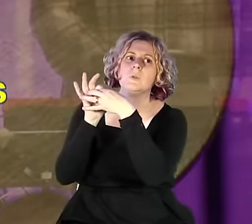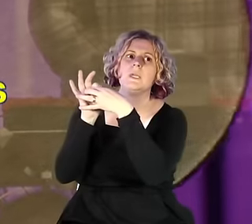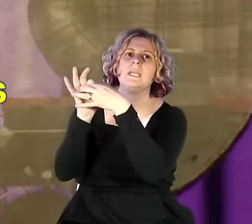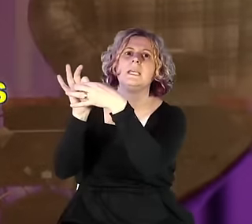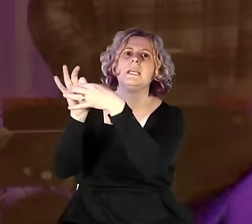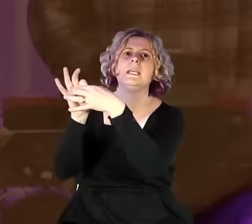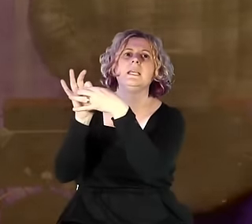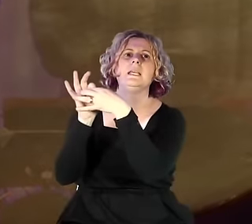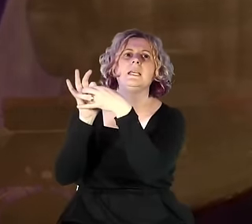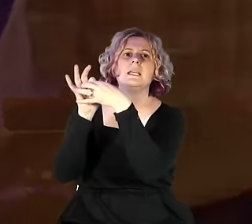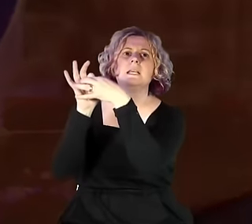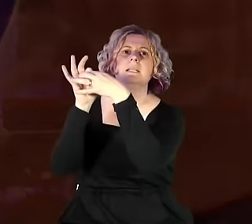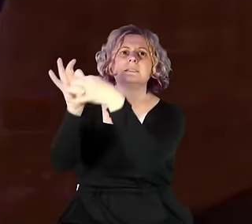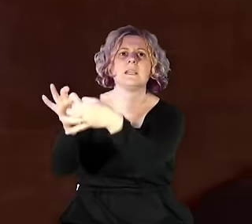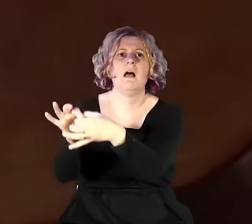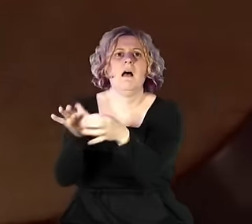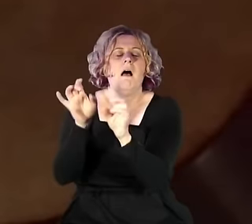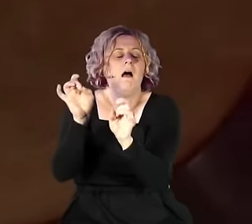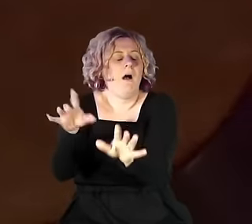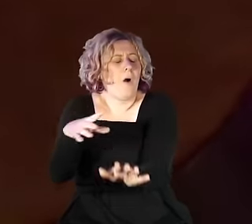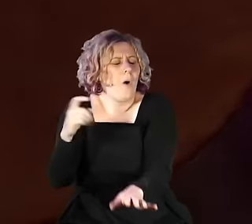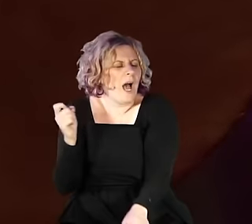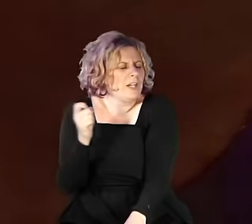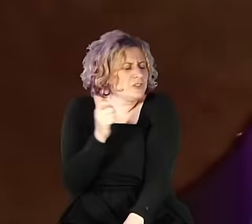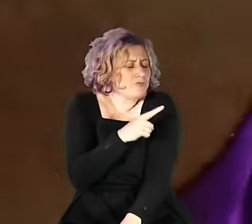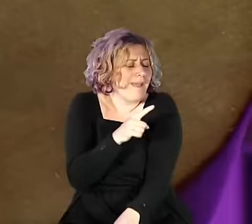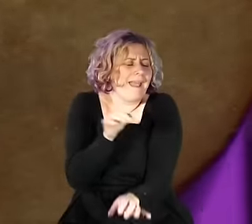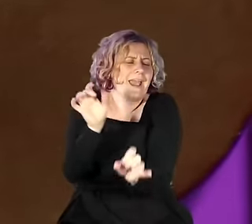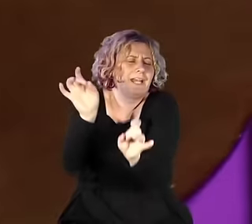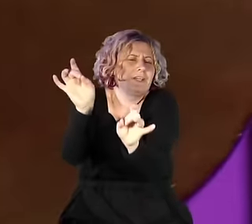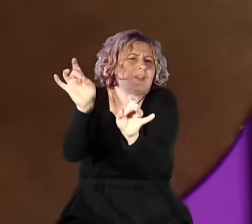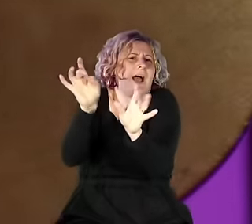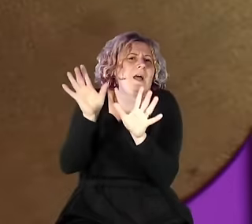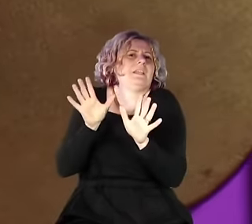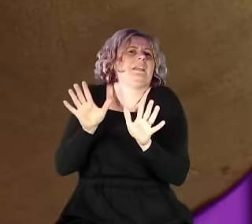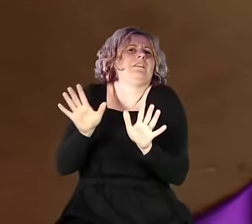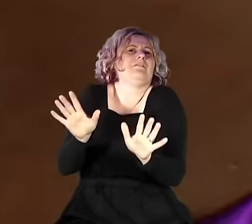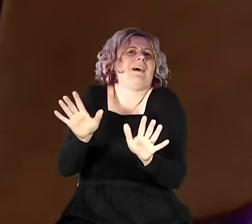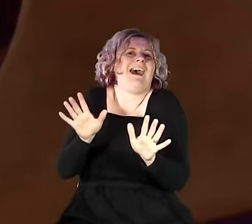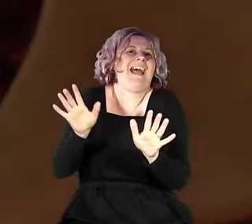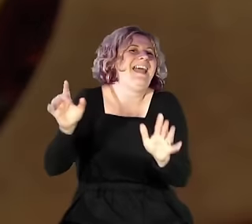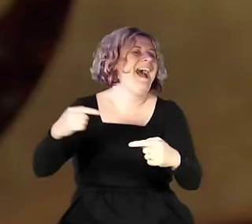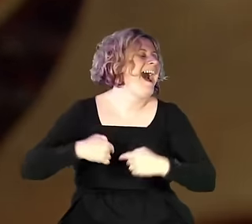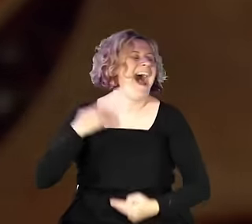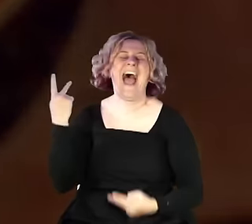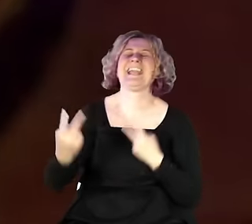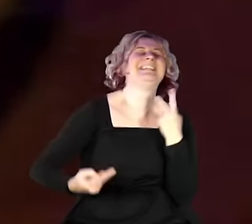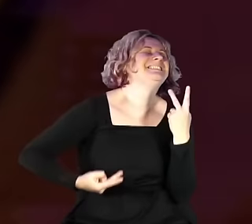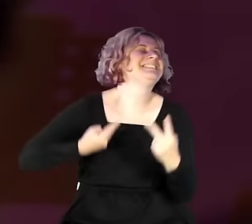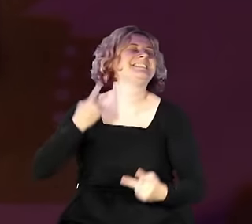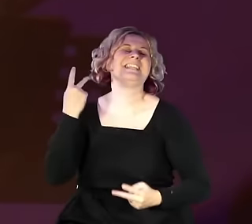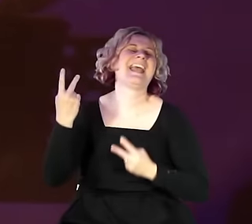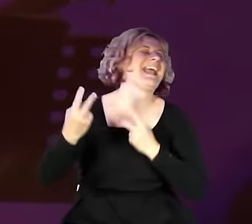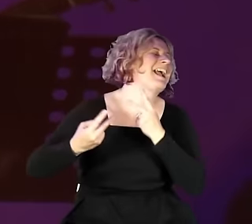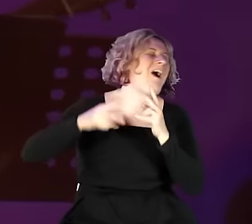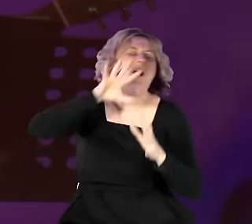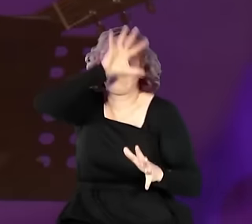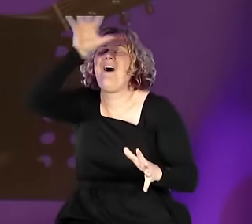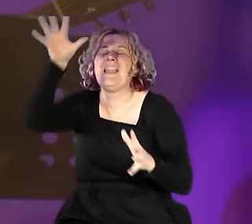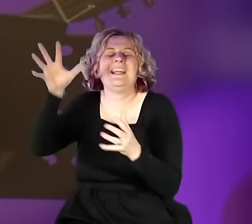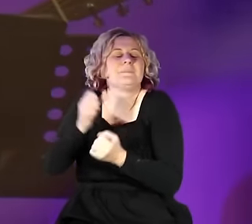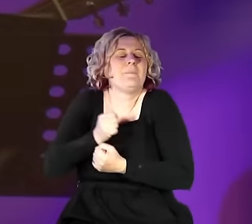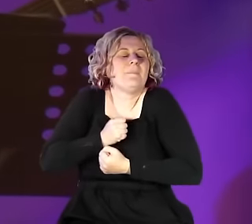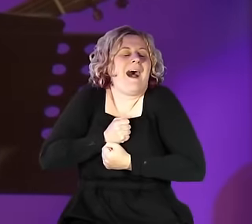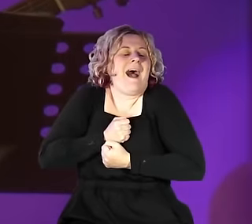to his. Oh, how strange and divine, I can sing,